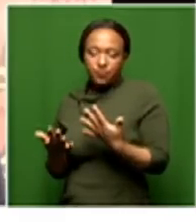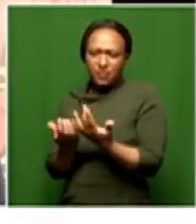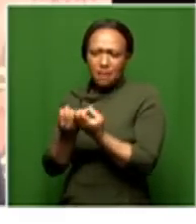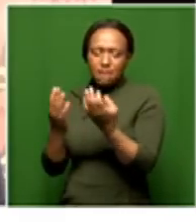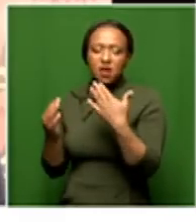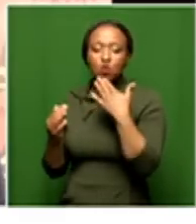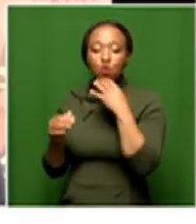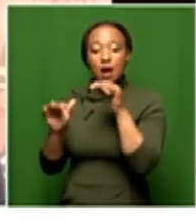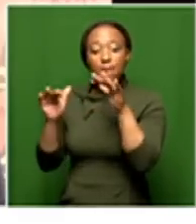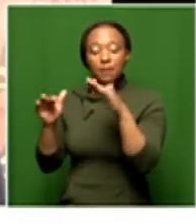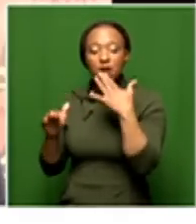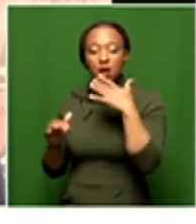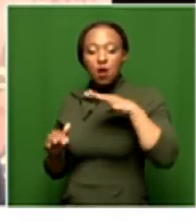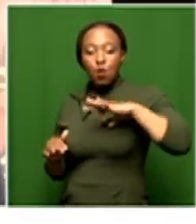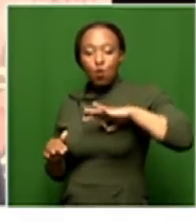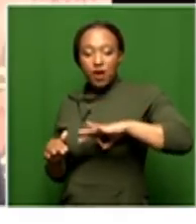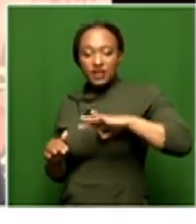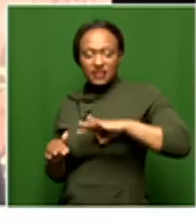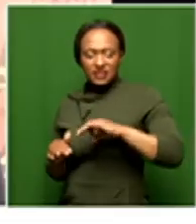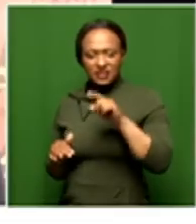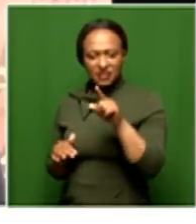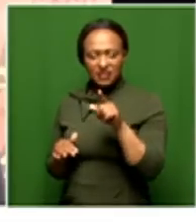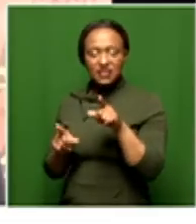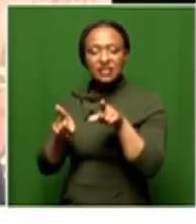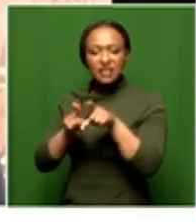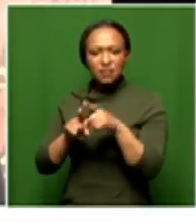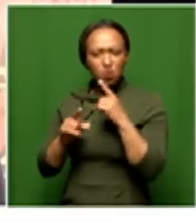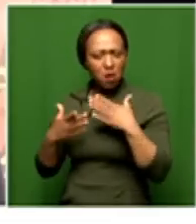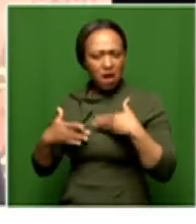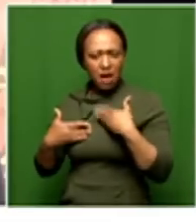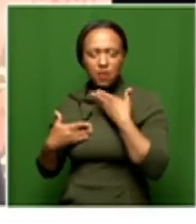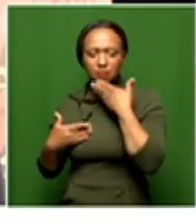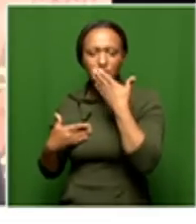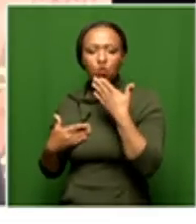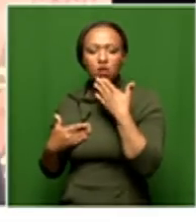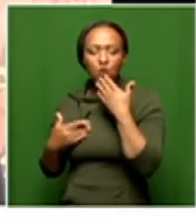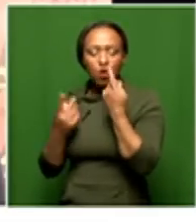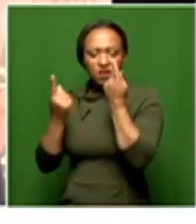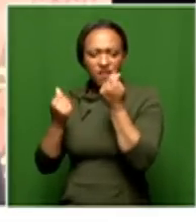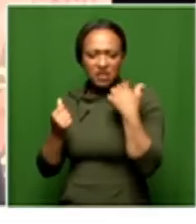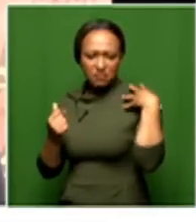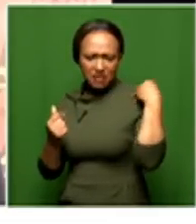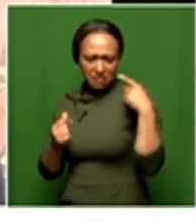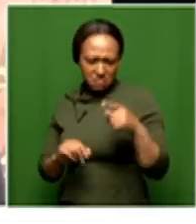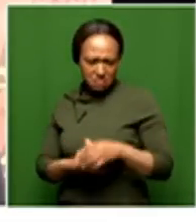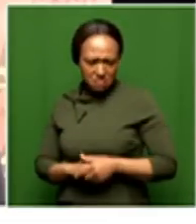the public wage sector agreement was reneged on, it seems that you're very, very unhappy with the finance minister.